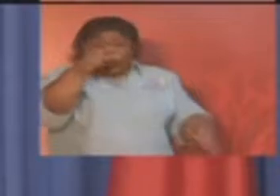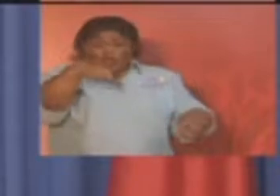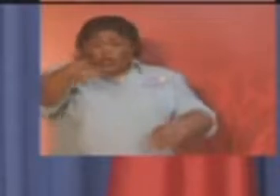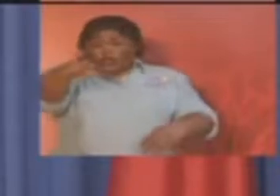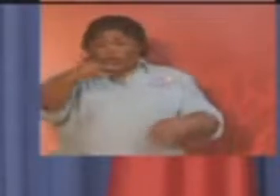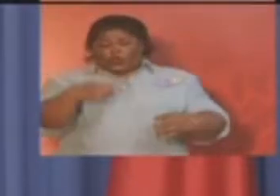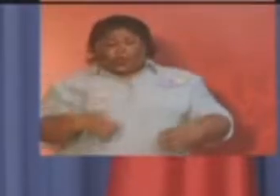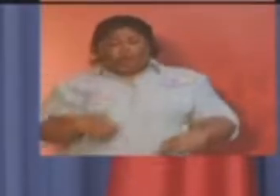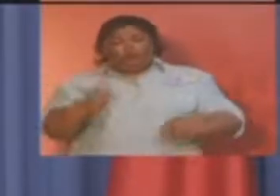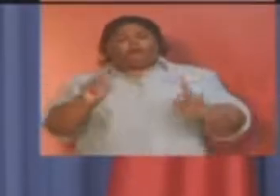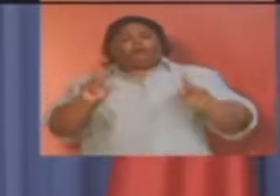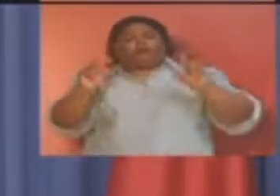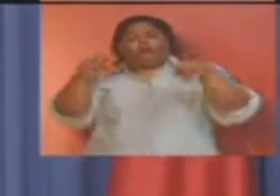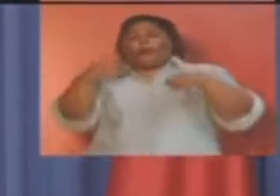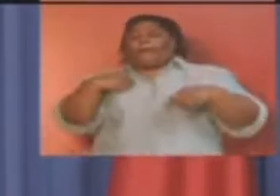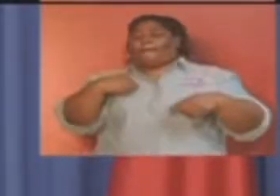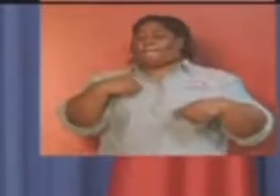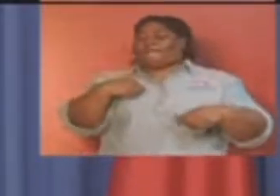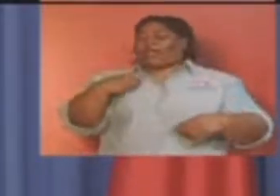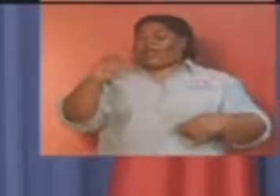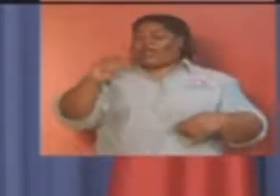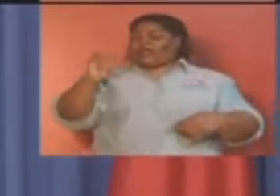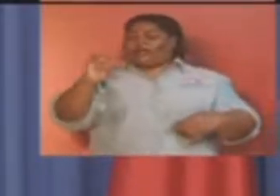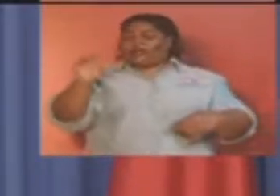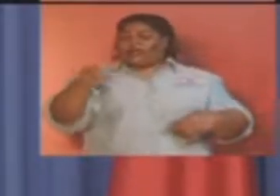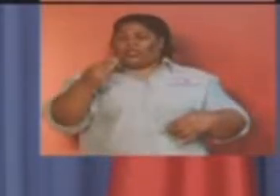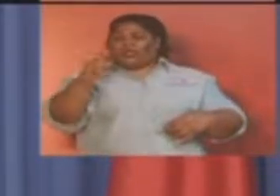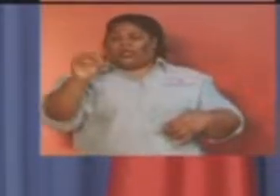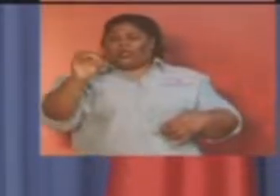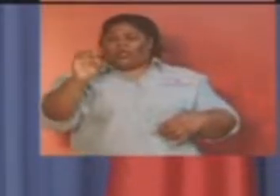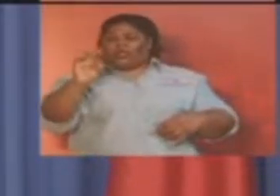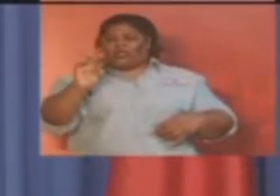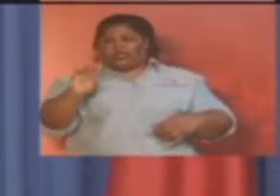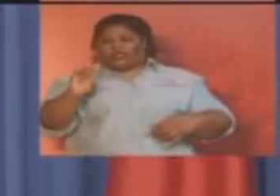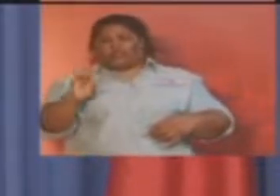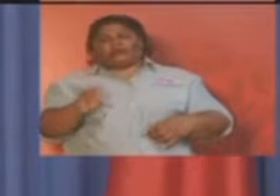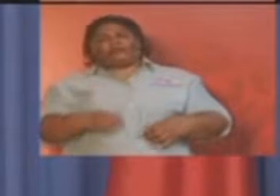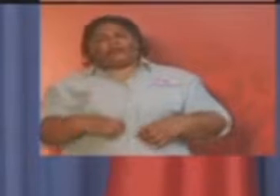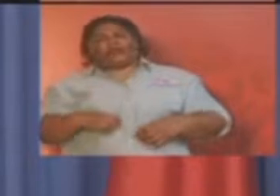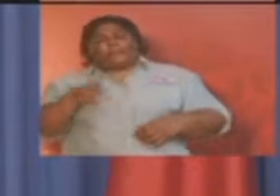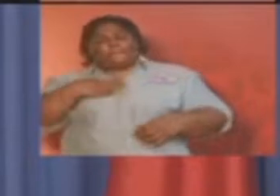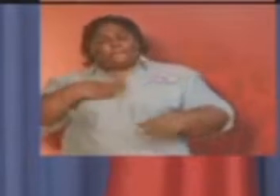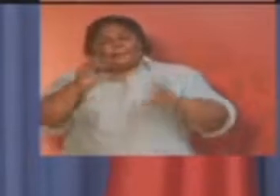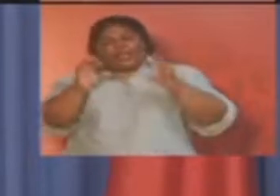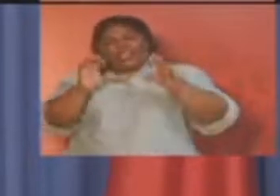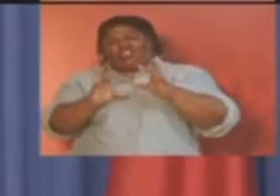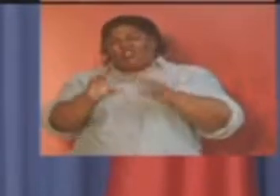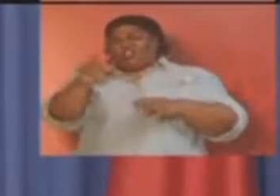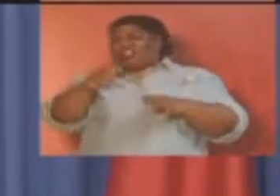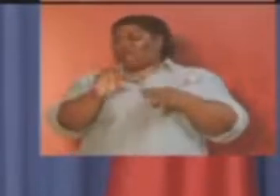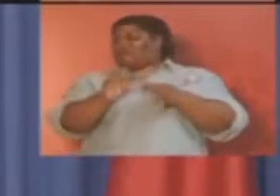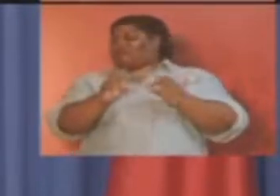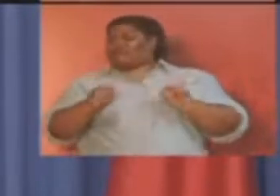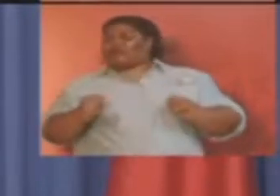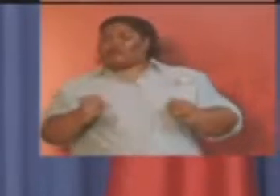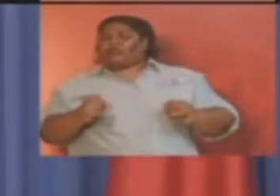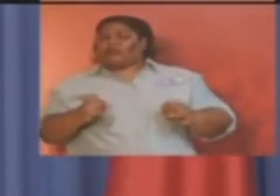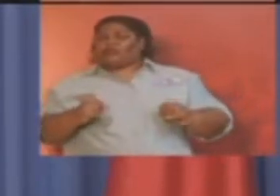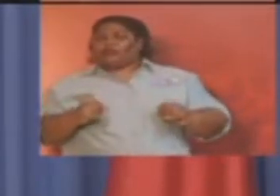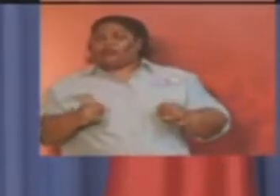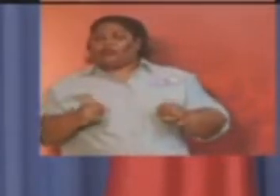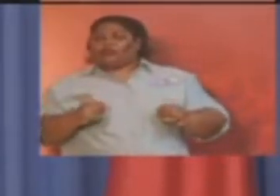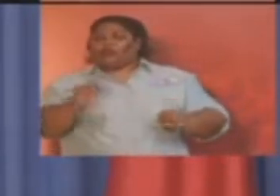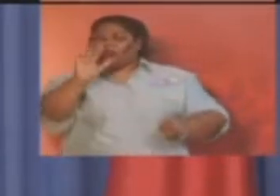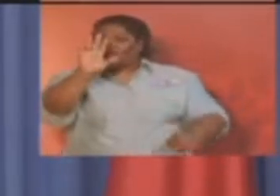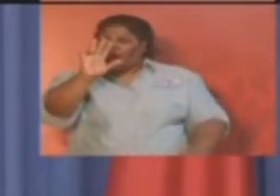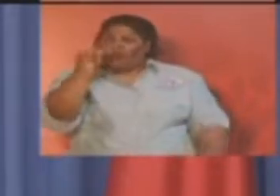emergency services, because I can't emphasize enough. We're trying to get everyone to just stay at home, stay put till the 23rd of May as much as you can and